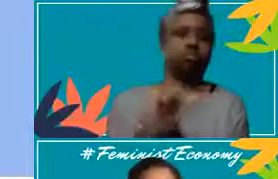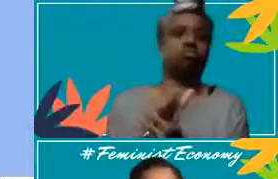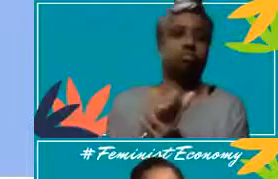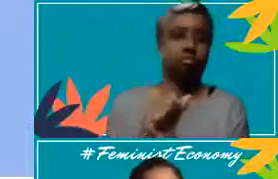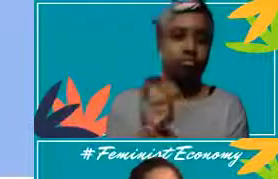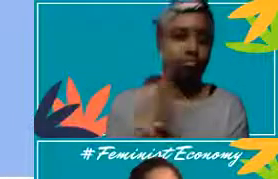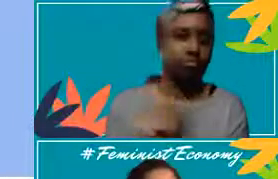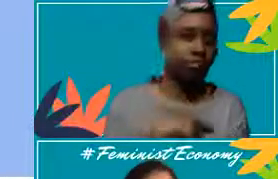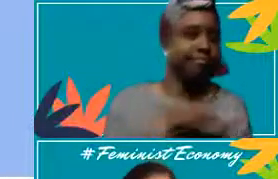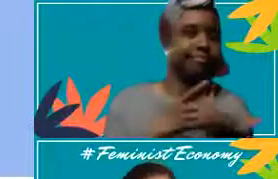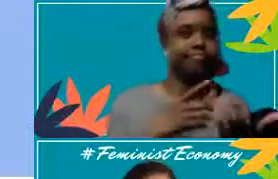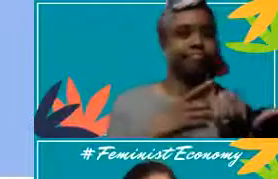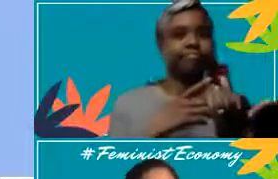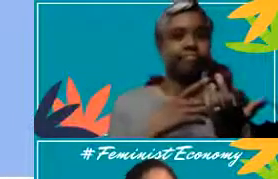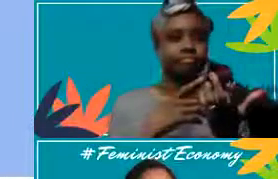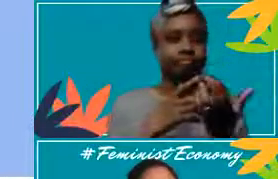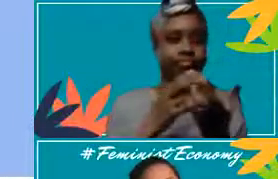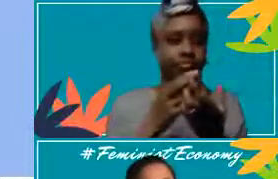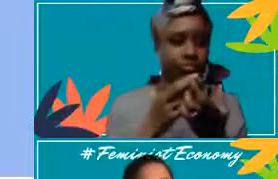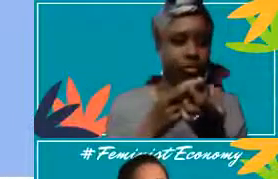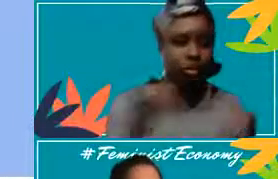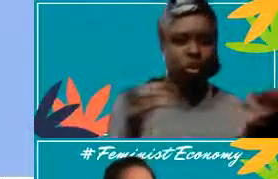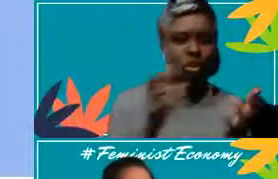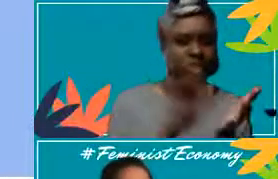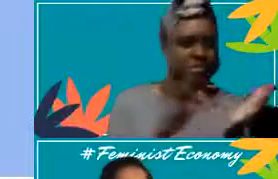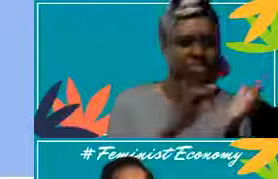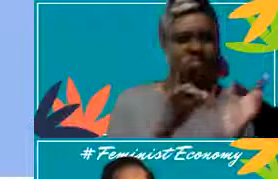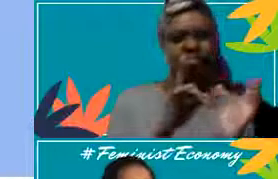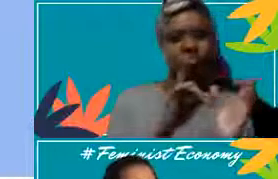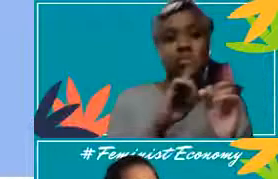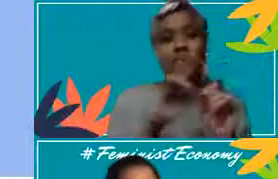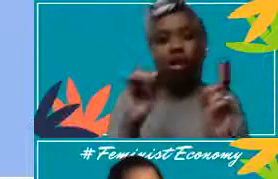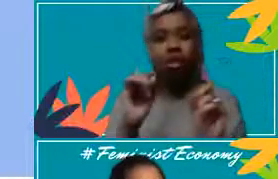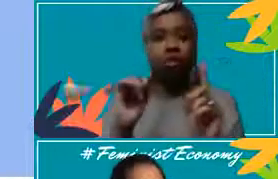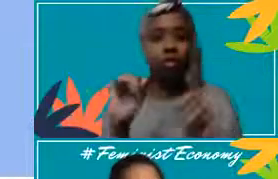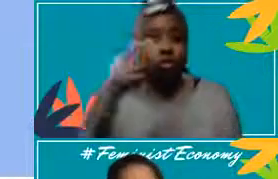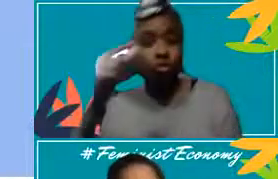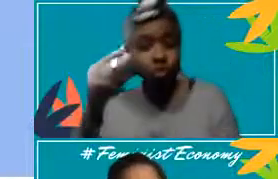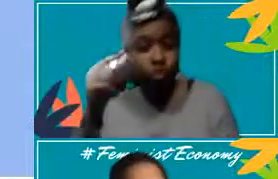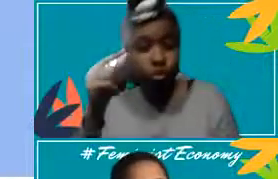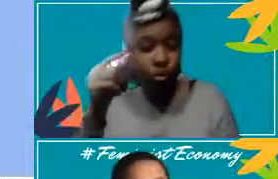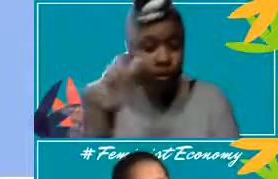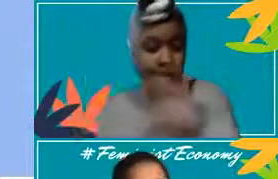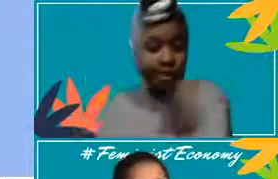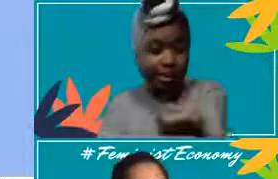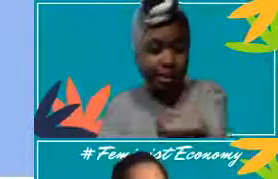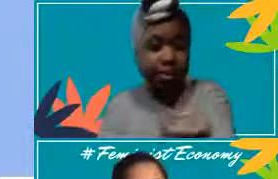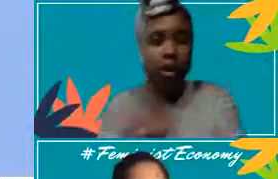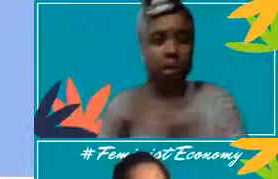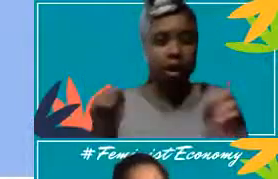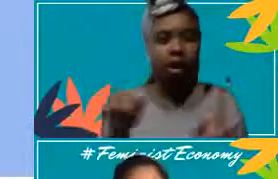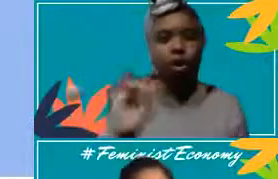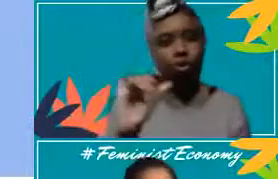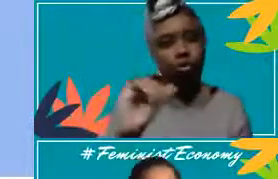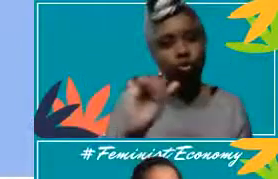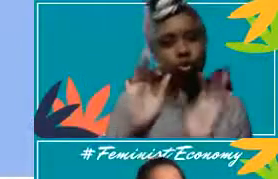us from extractive economy into green energy. Green jobs are also care jobs, because these are